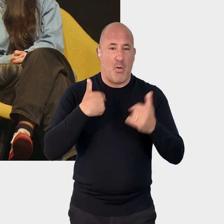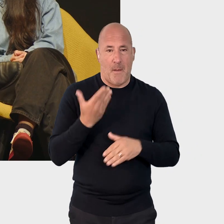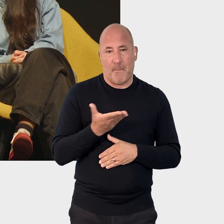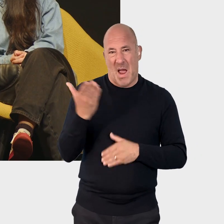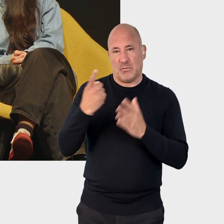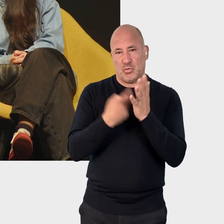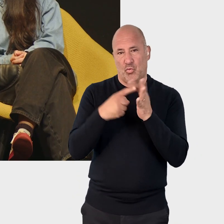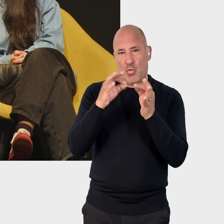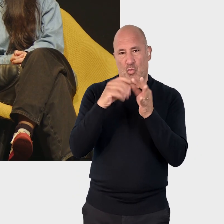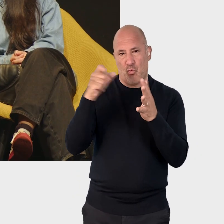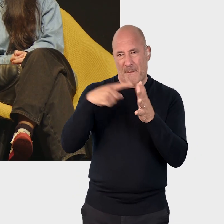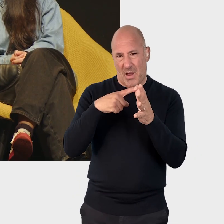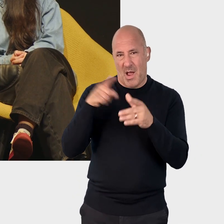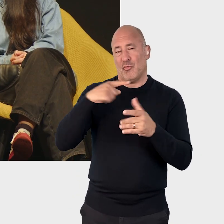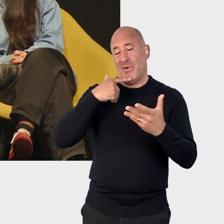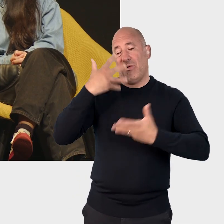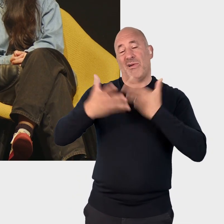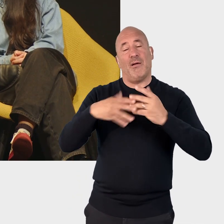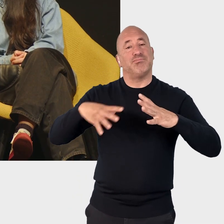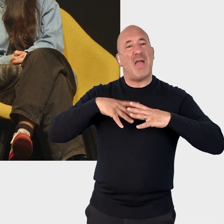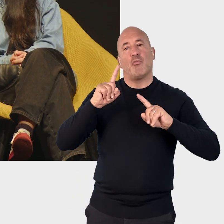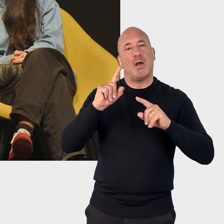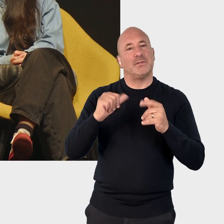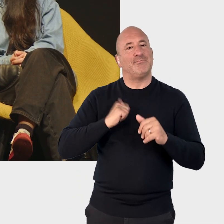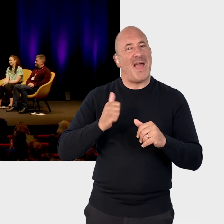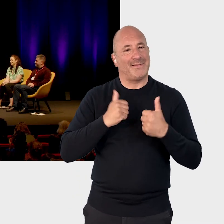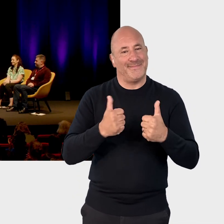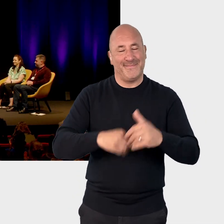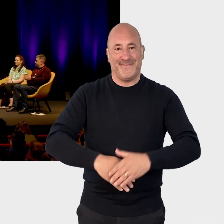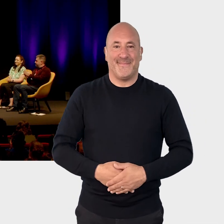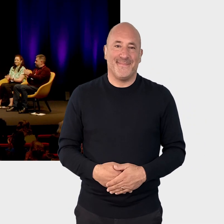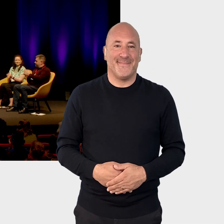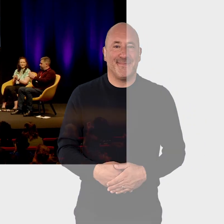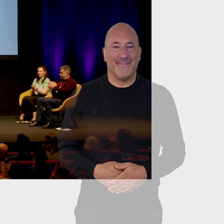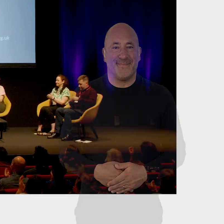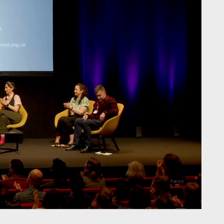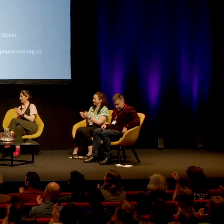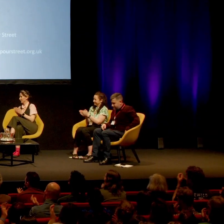I'd just like to say thank you very much and then hand back to Rebecca, who will do us the coffee break.